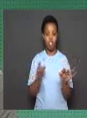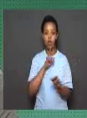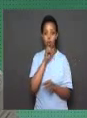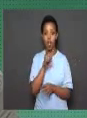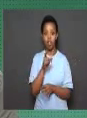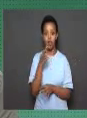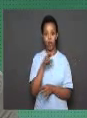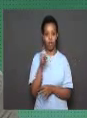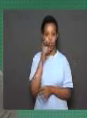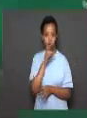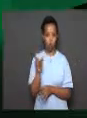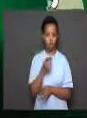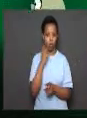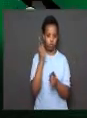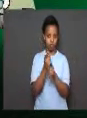true or false.